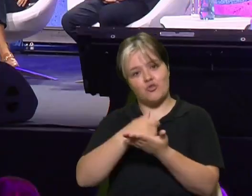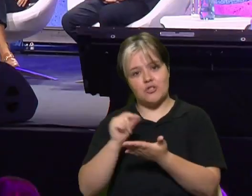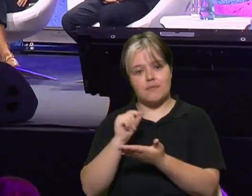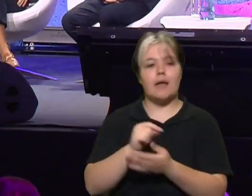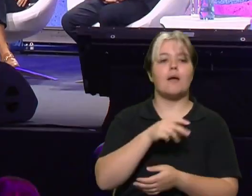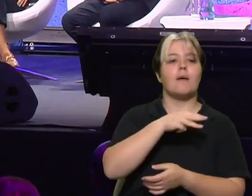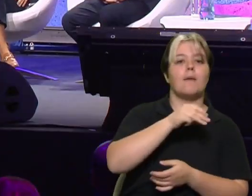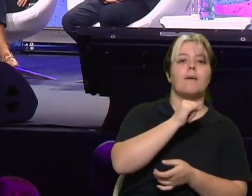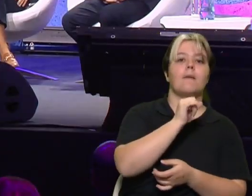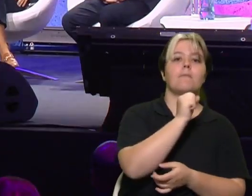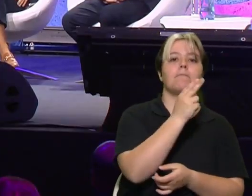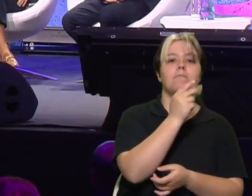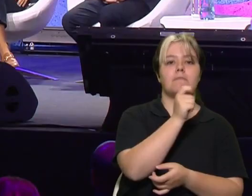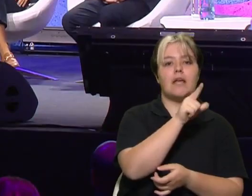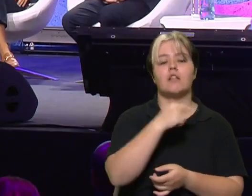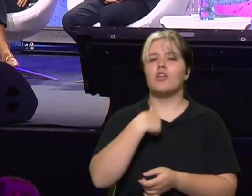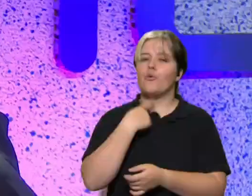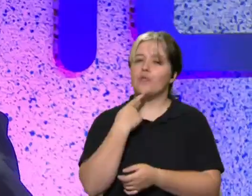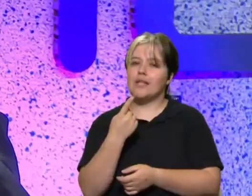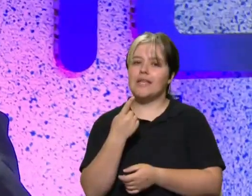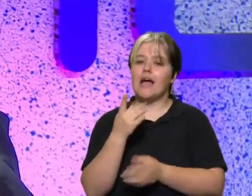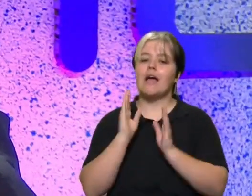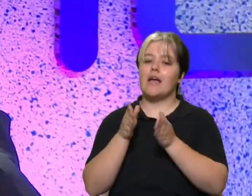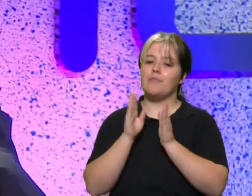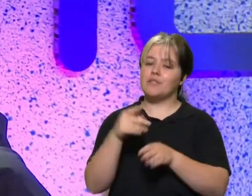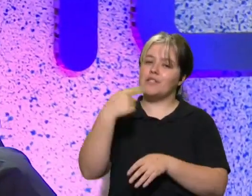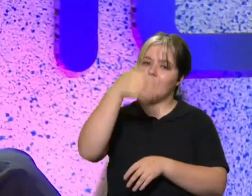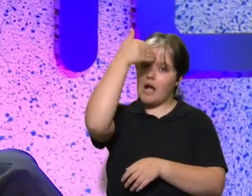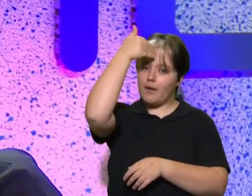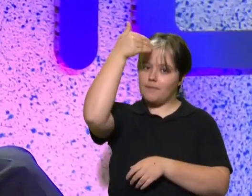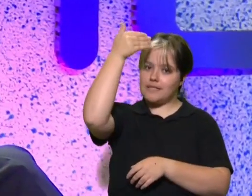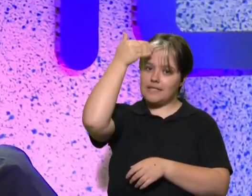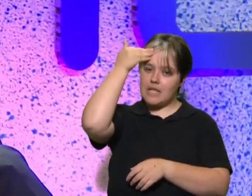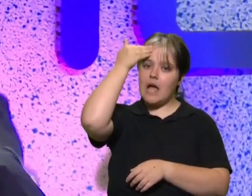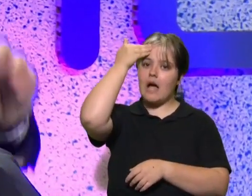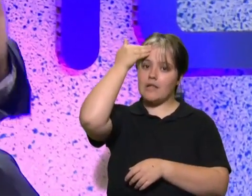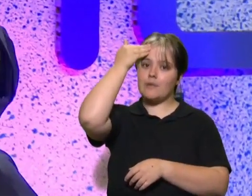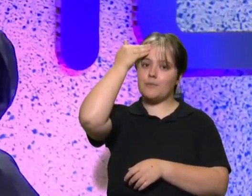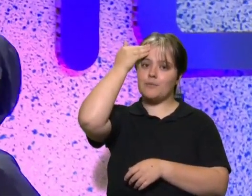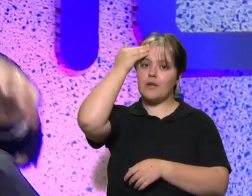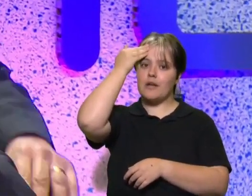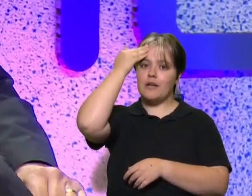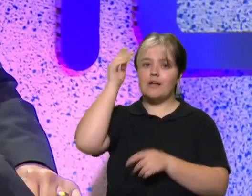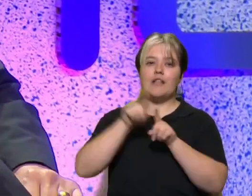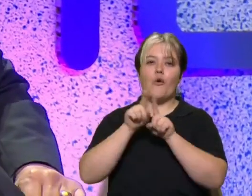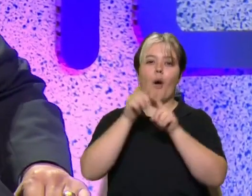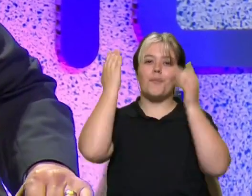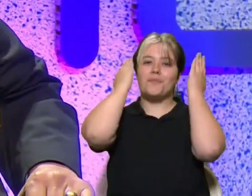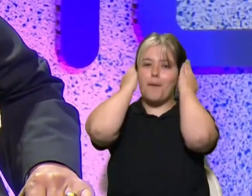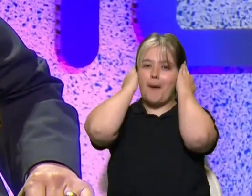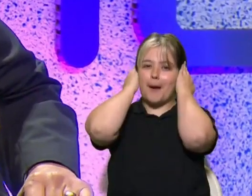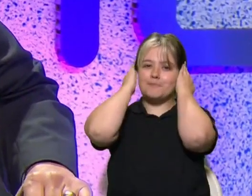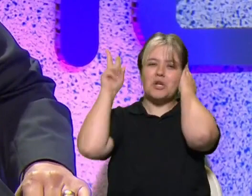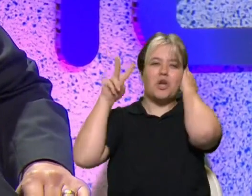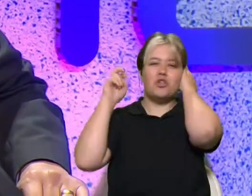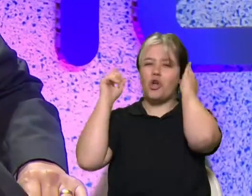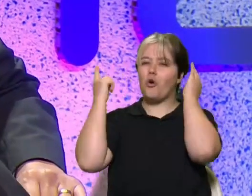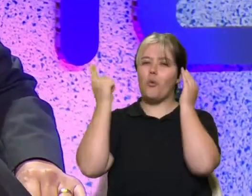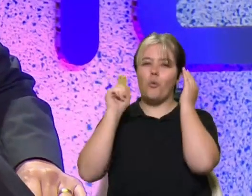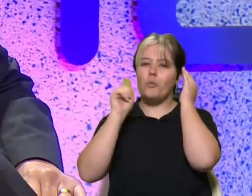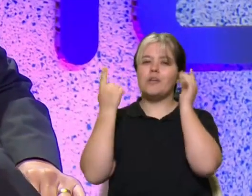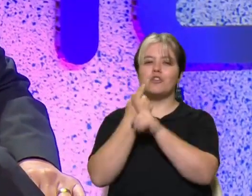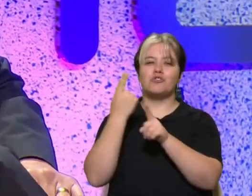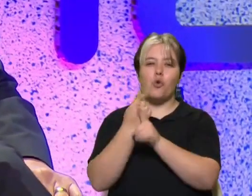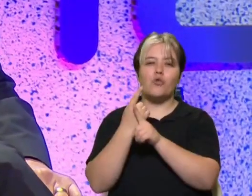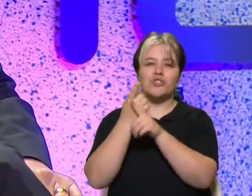resources. Miguel Correia. need the